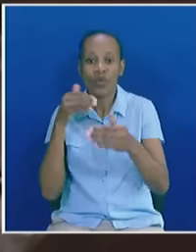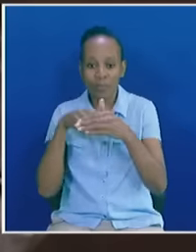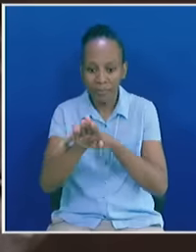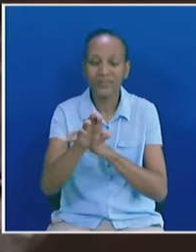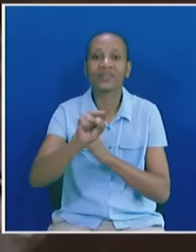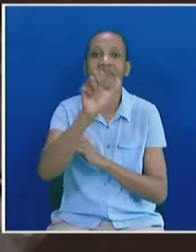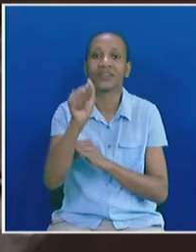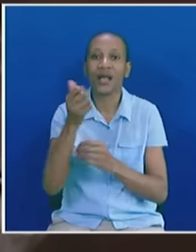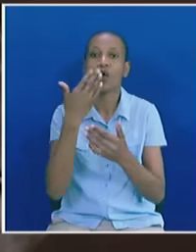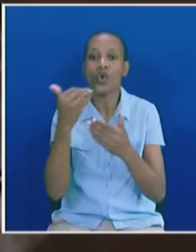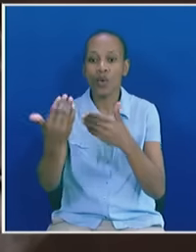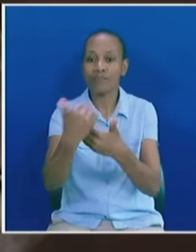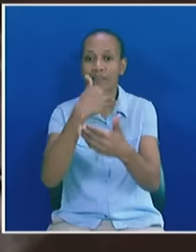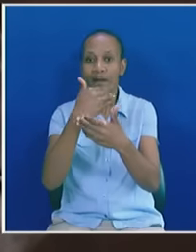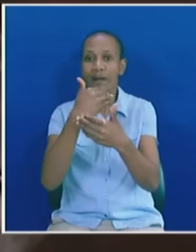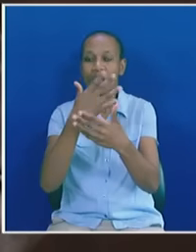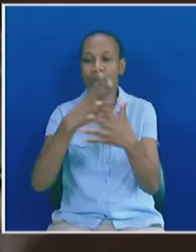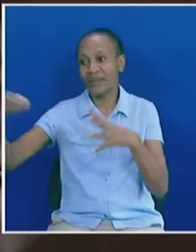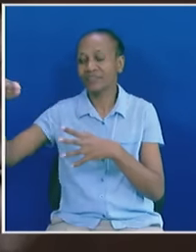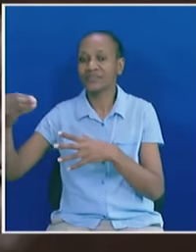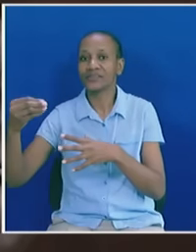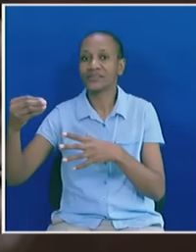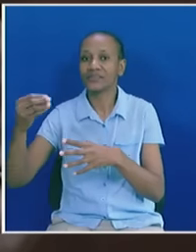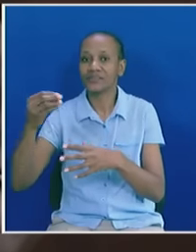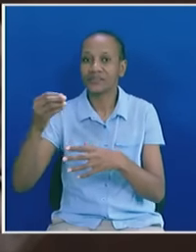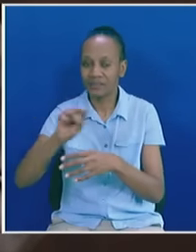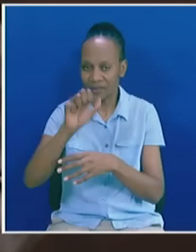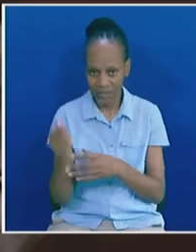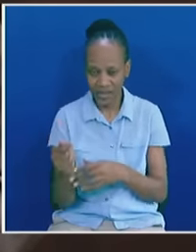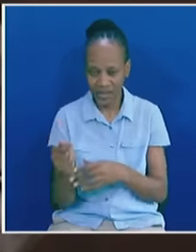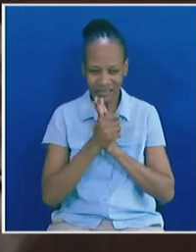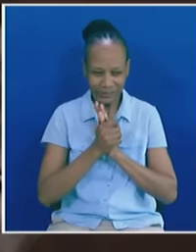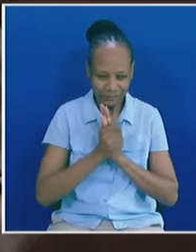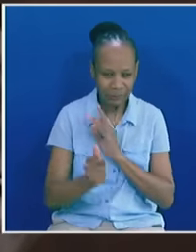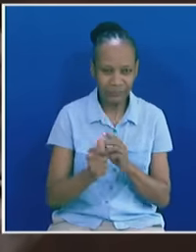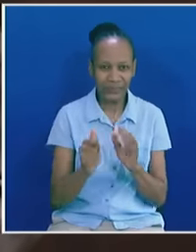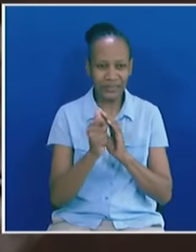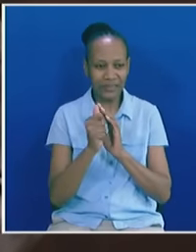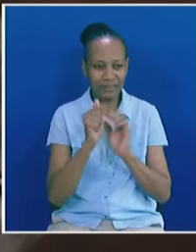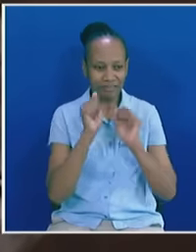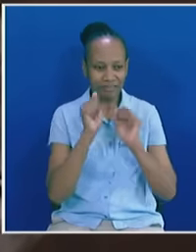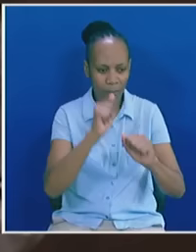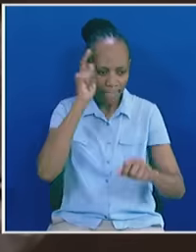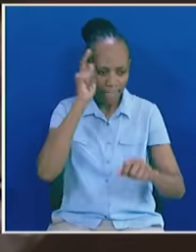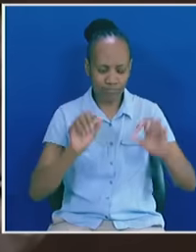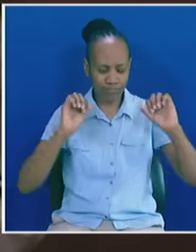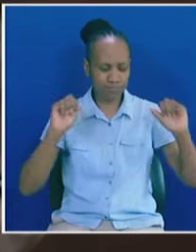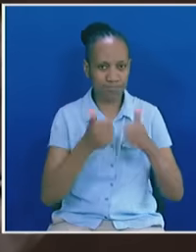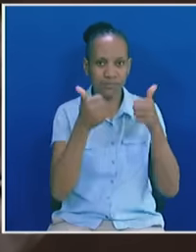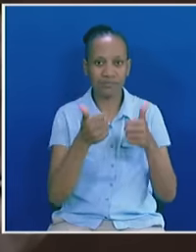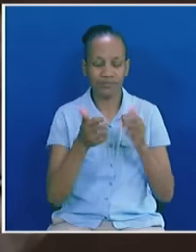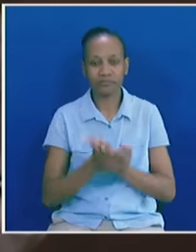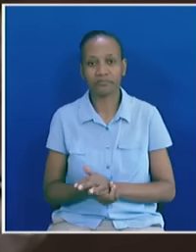its different complexities under a competent executing authority. The country needs